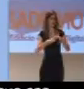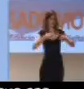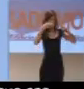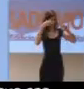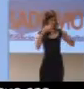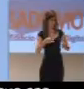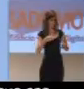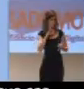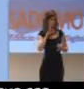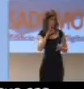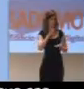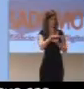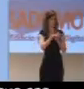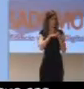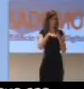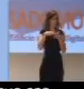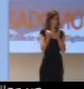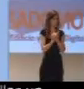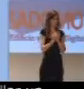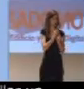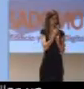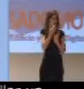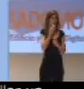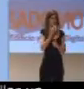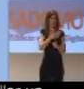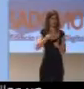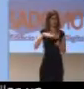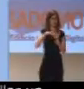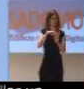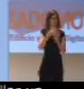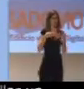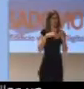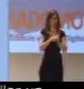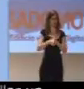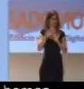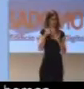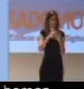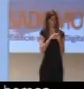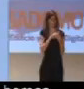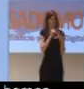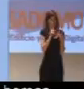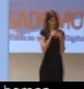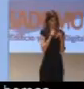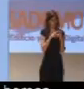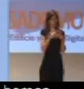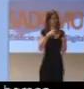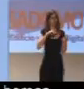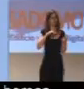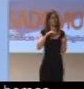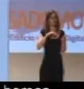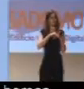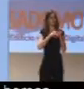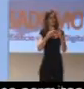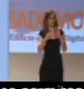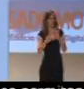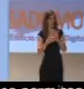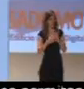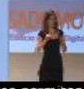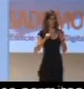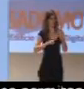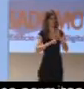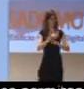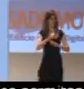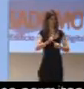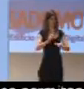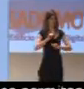adaptability, and safety were the key factors to develop a more accessible environment. We have also developed methodologies to incorporate